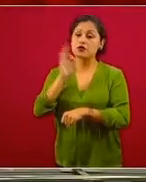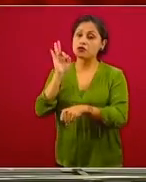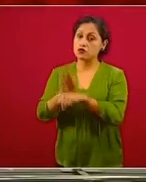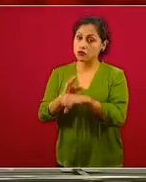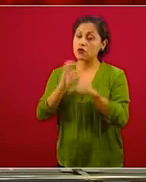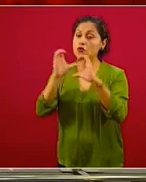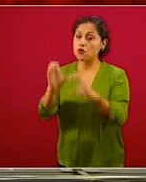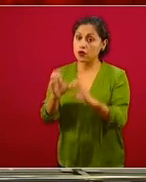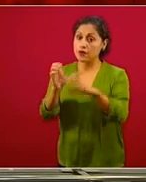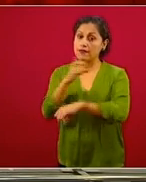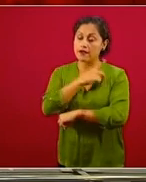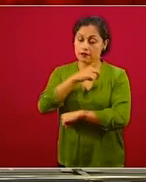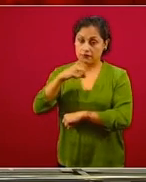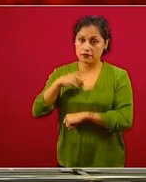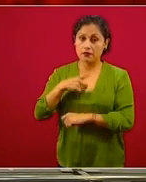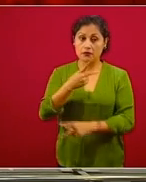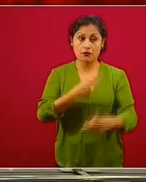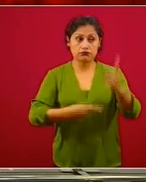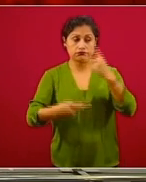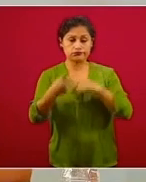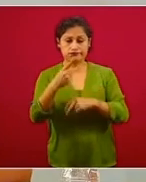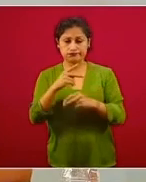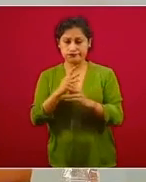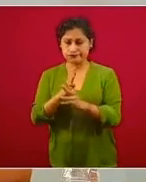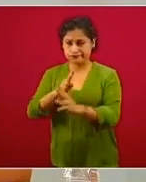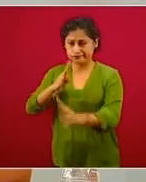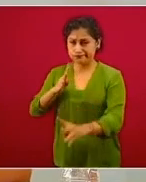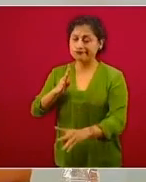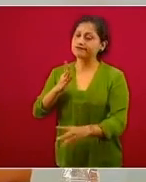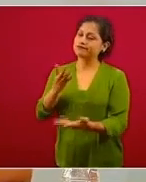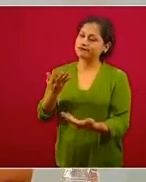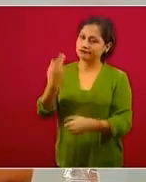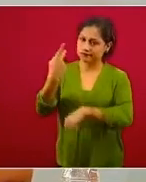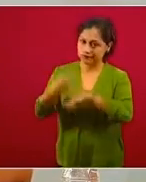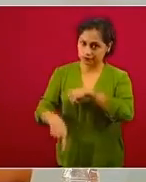the status of your loved ones through these remote